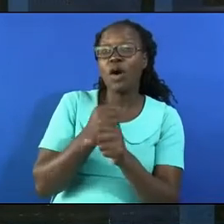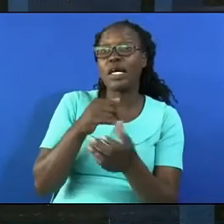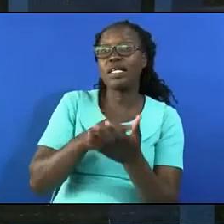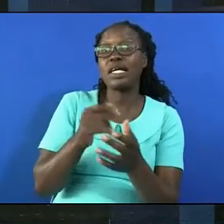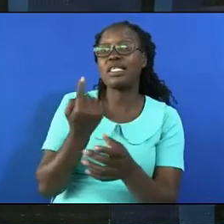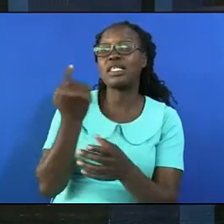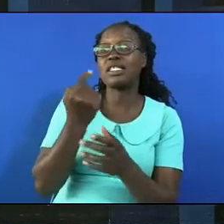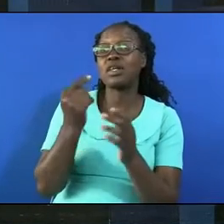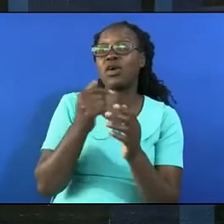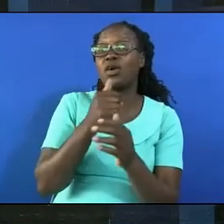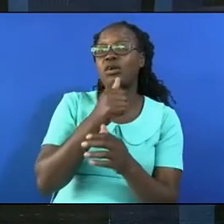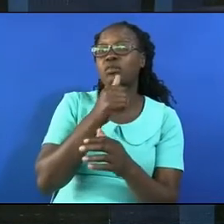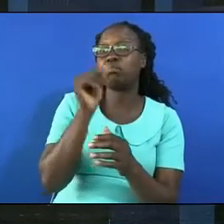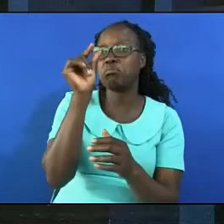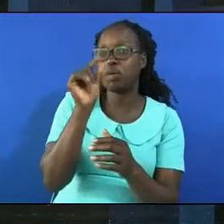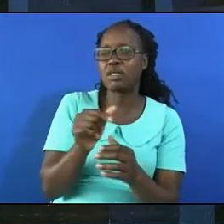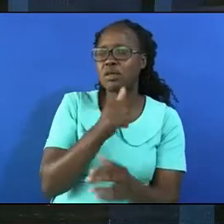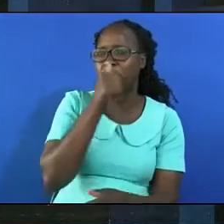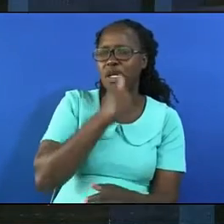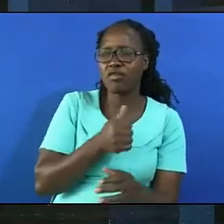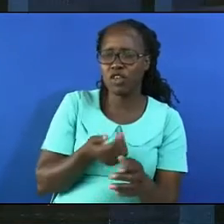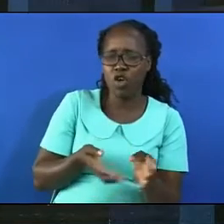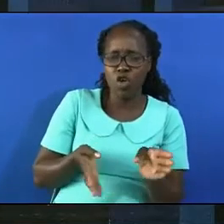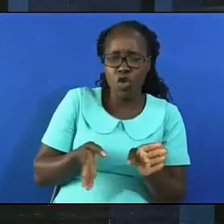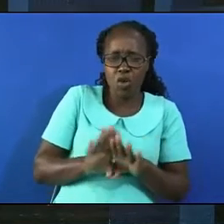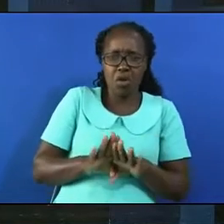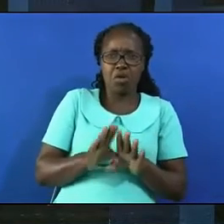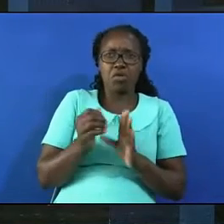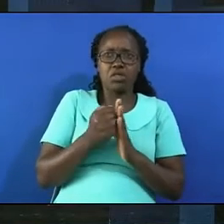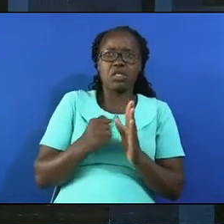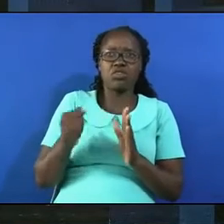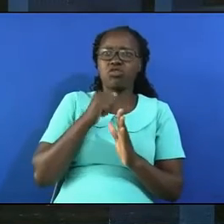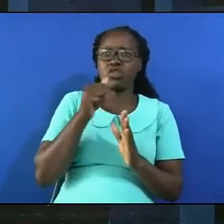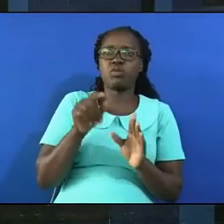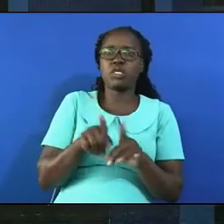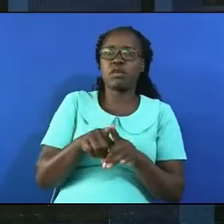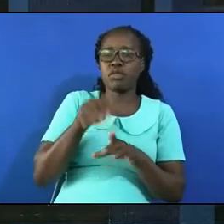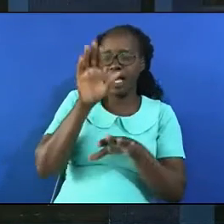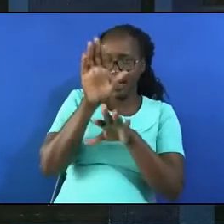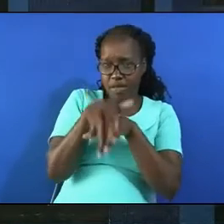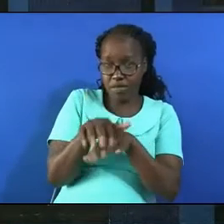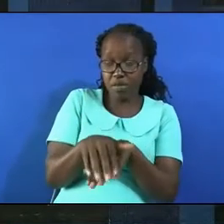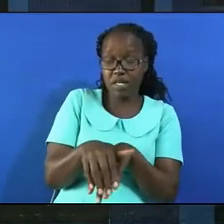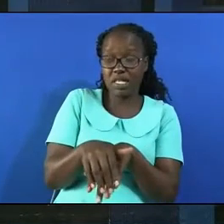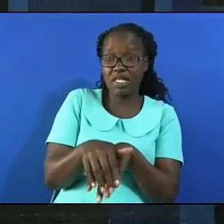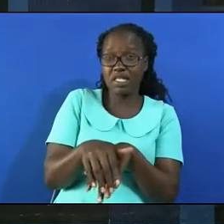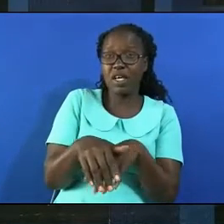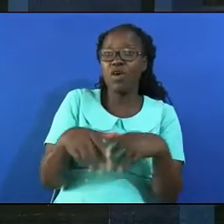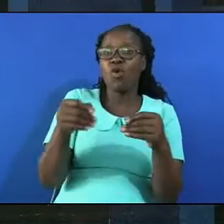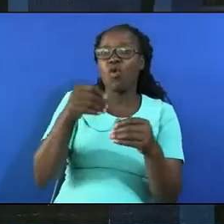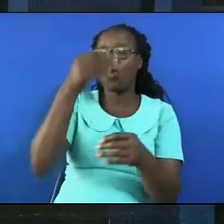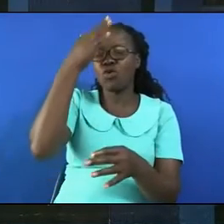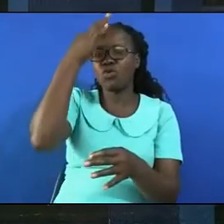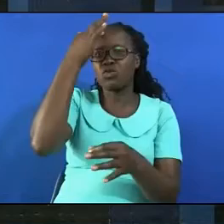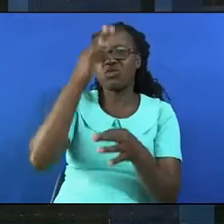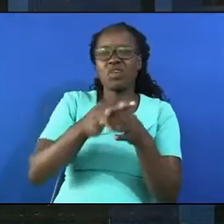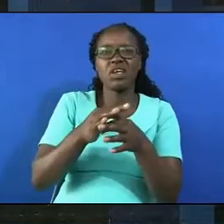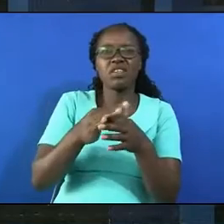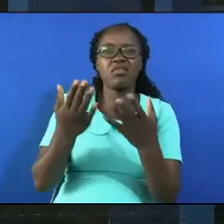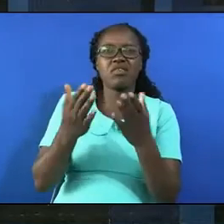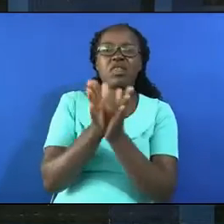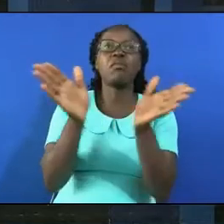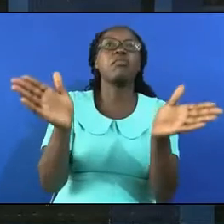person. Go in private. Lock the door. Don't be like the hypocrites whose faith is for